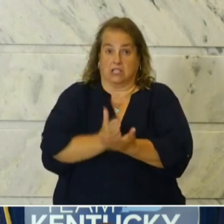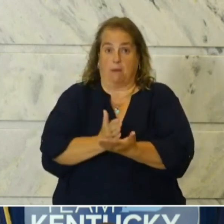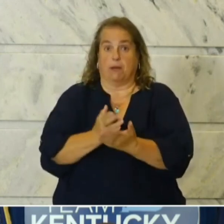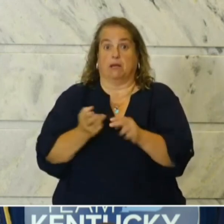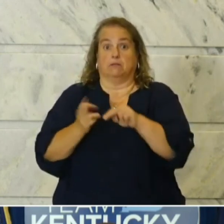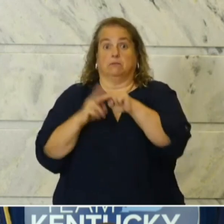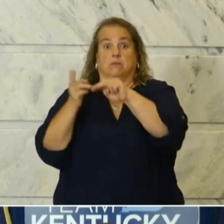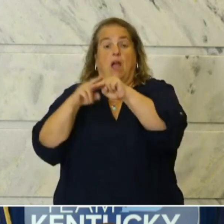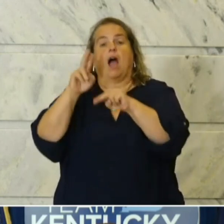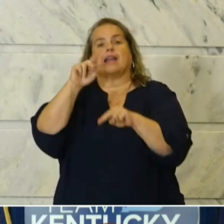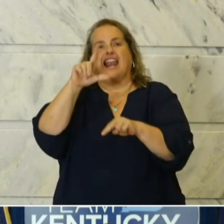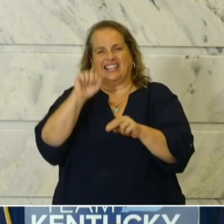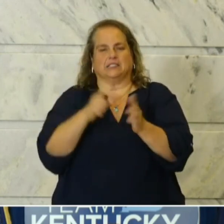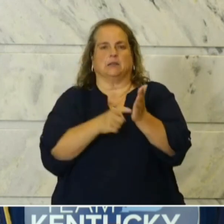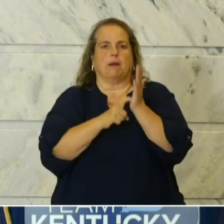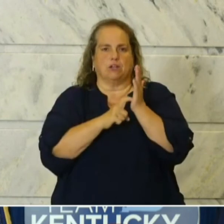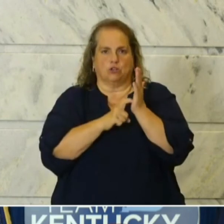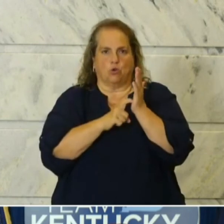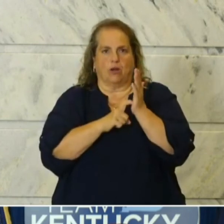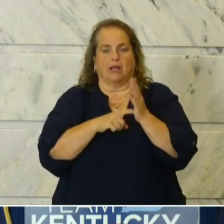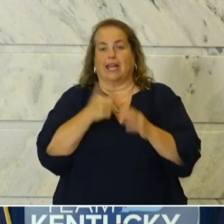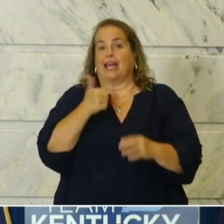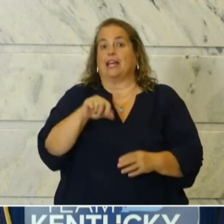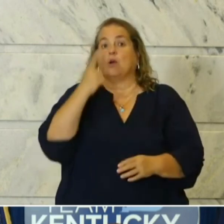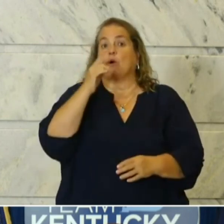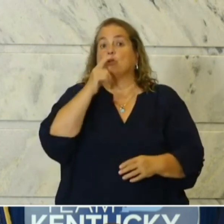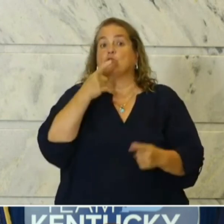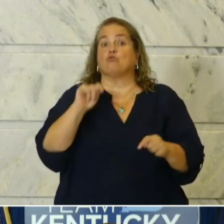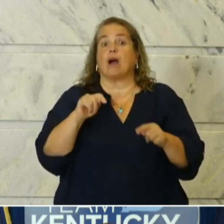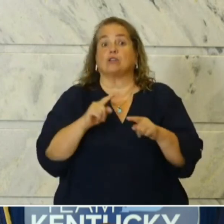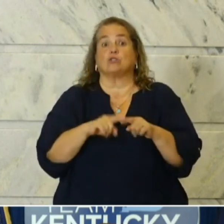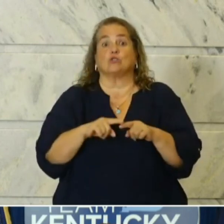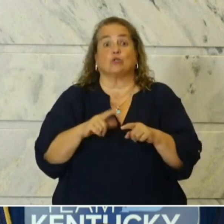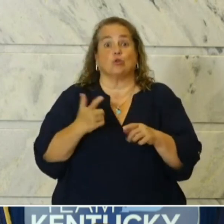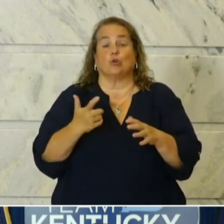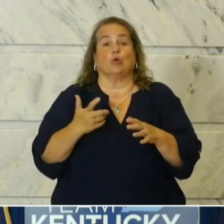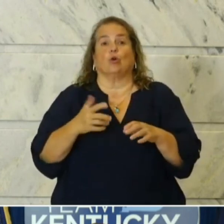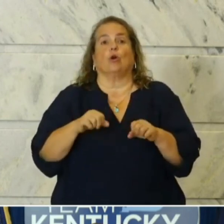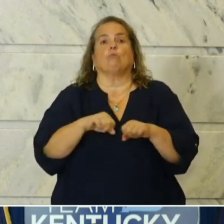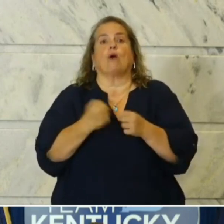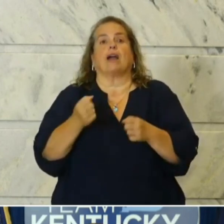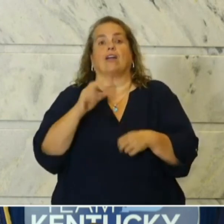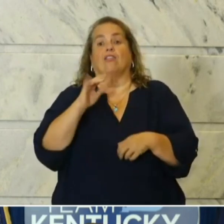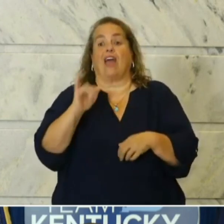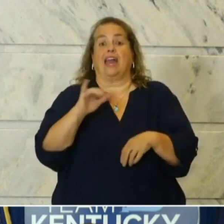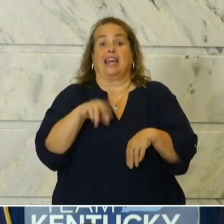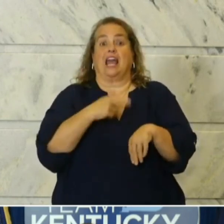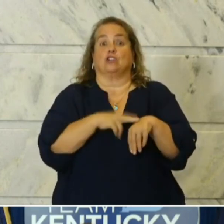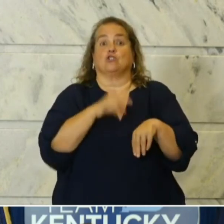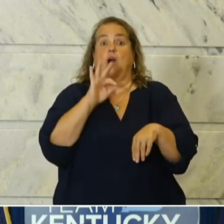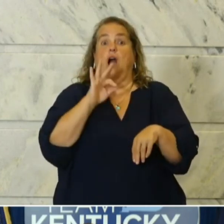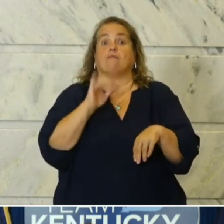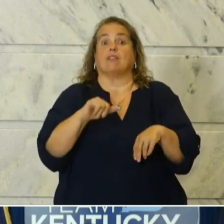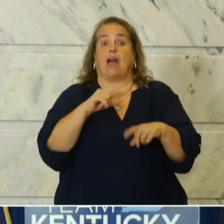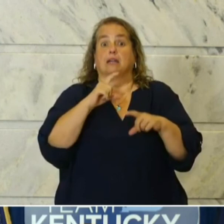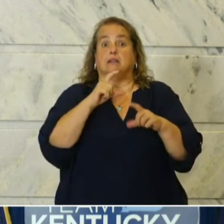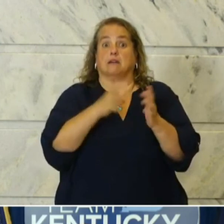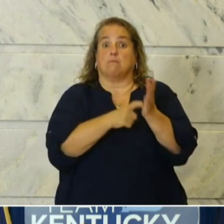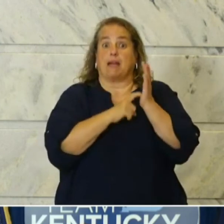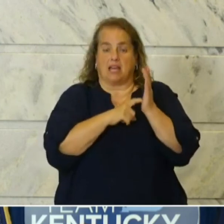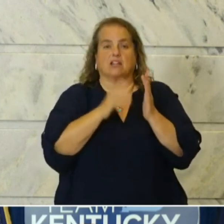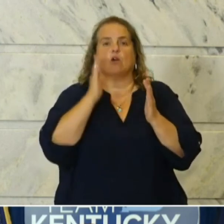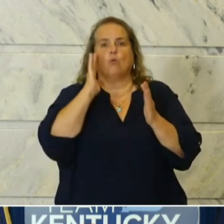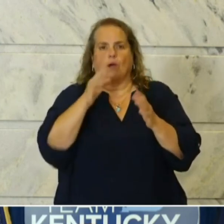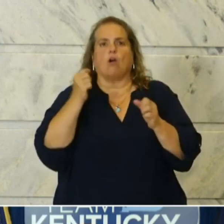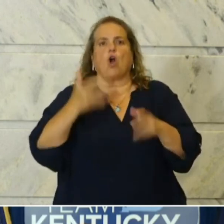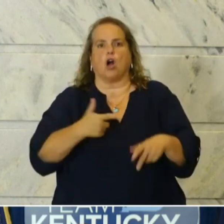unless it's mandatory. Anybody who tries to undo the mandatory nature of it is going to tank our response to COVID, and that'll